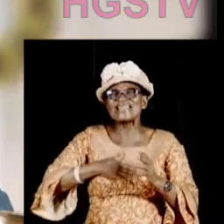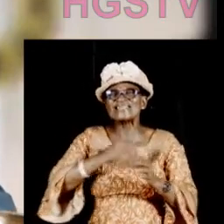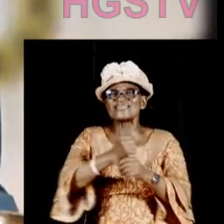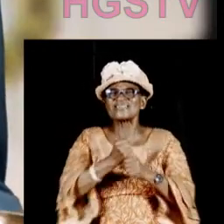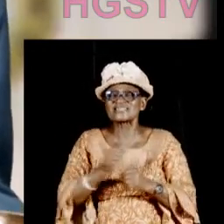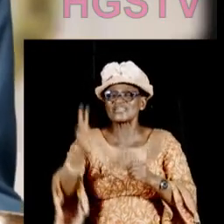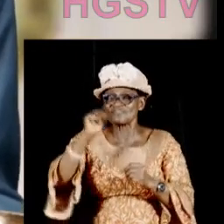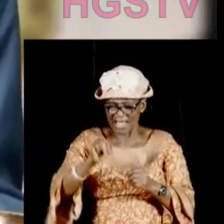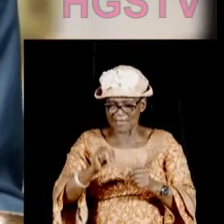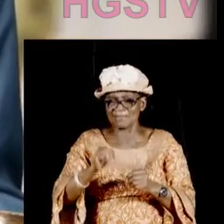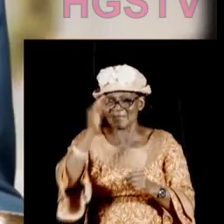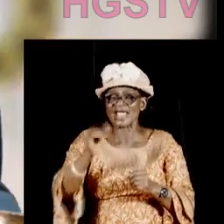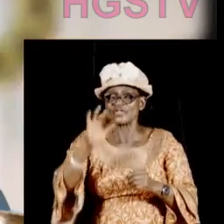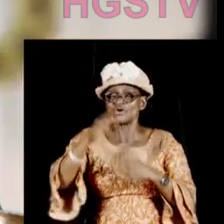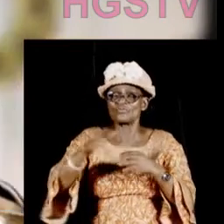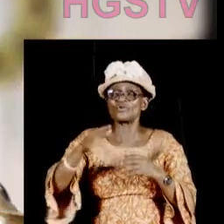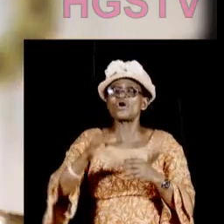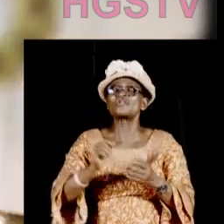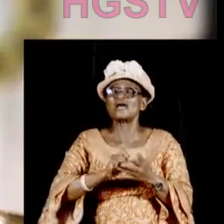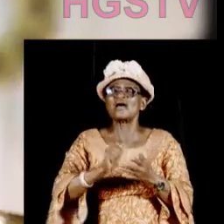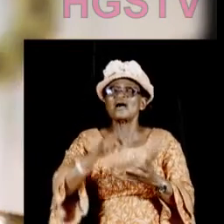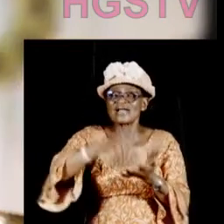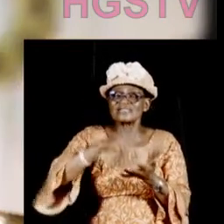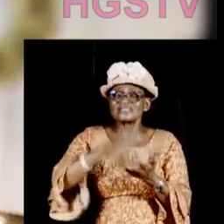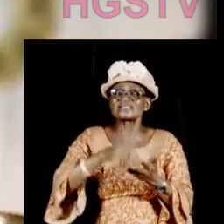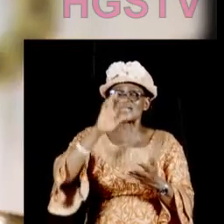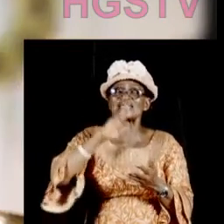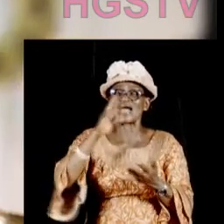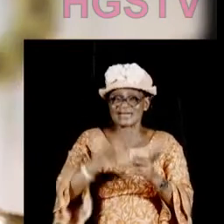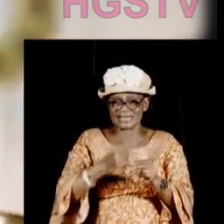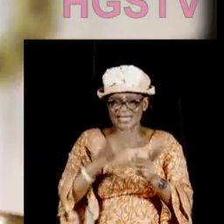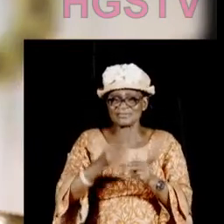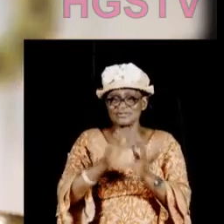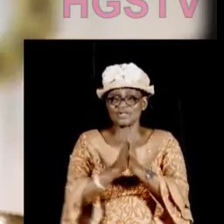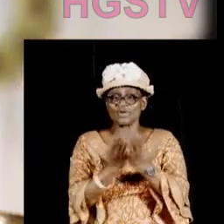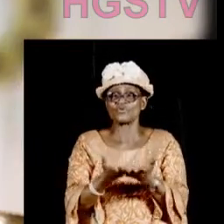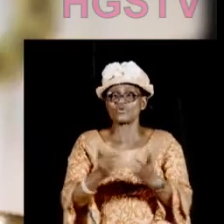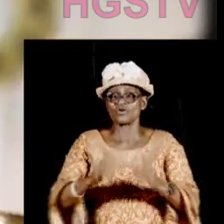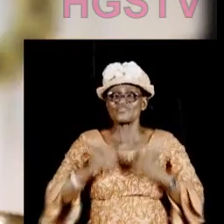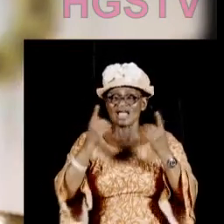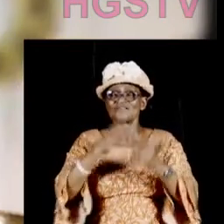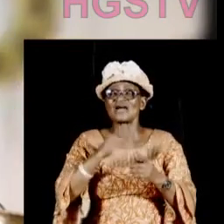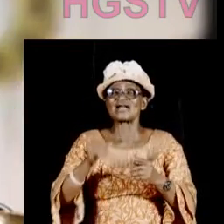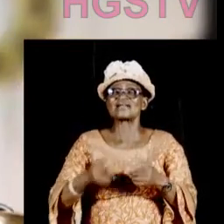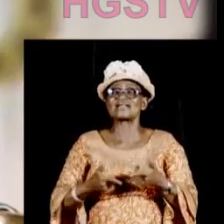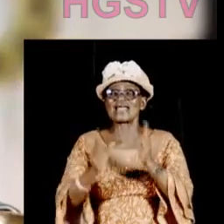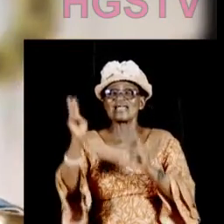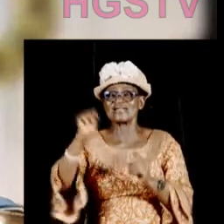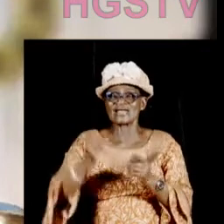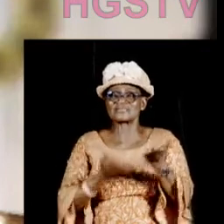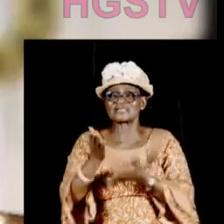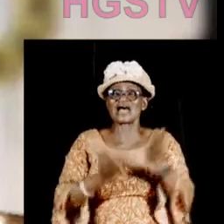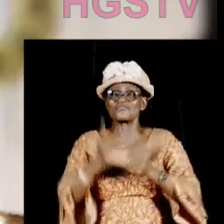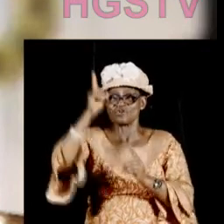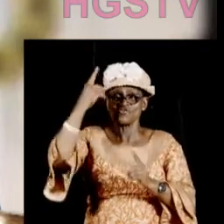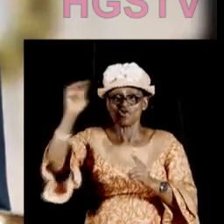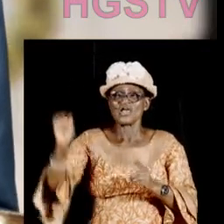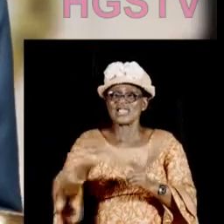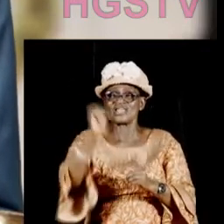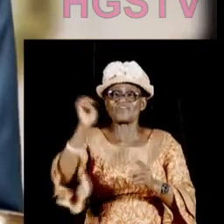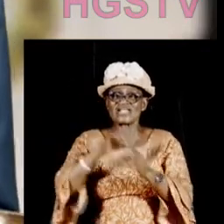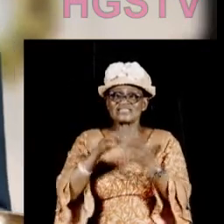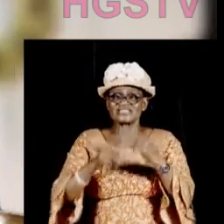sin in Jesus' name. Amen. Register their name in book of life in Jesus' name. Amen. And let them serve you forever in Jesus' name.